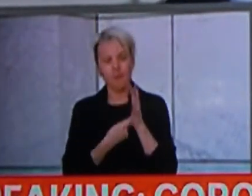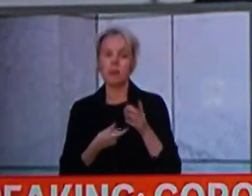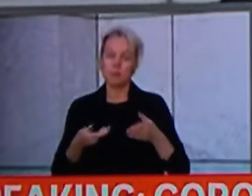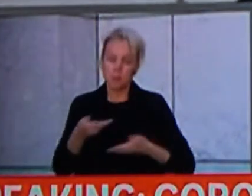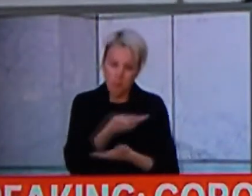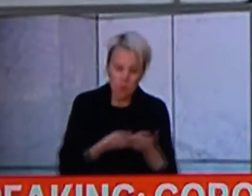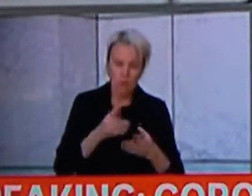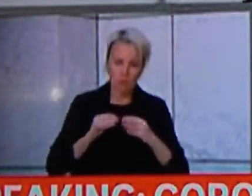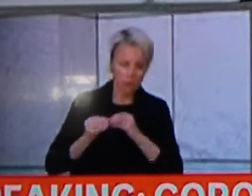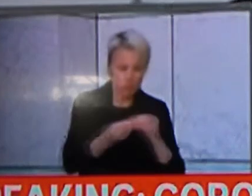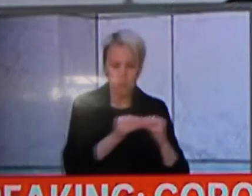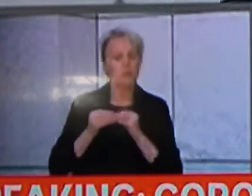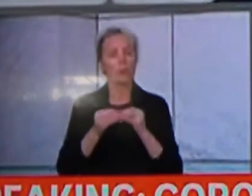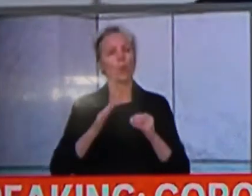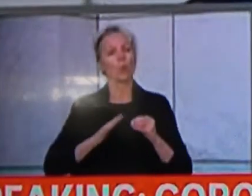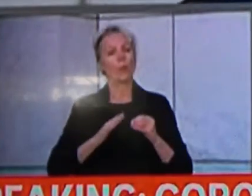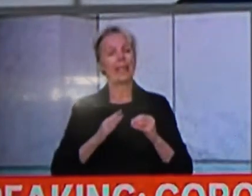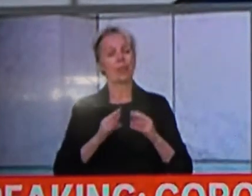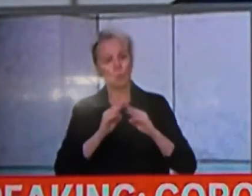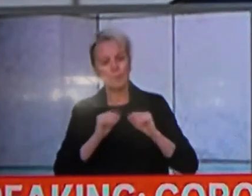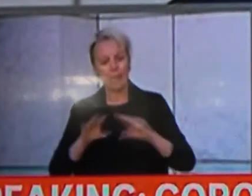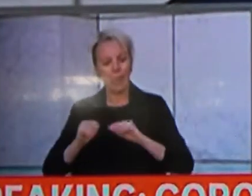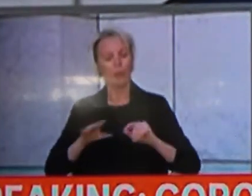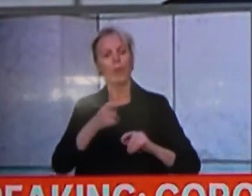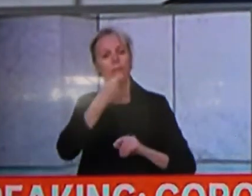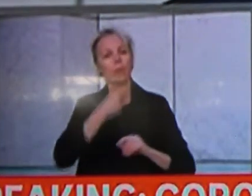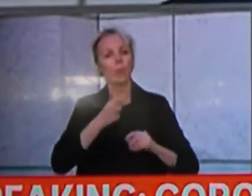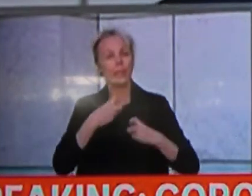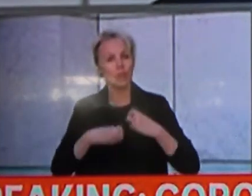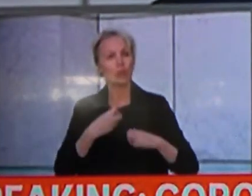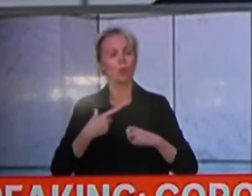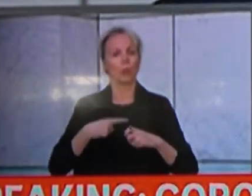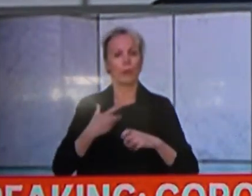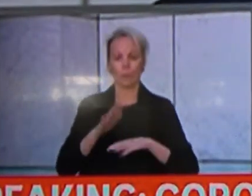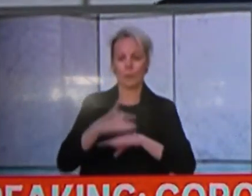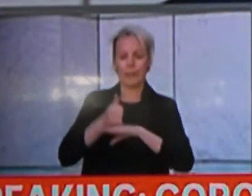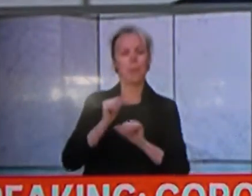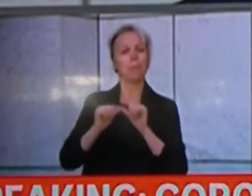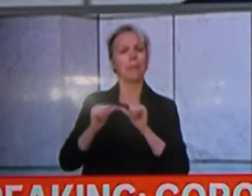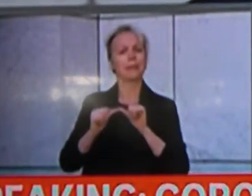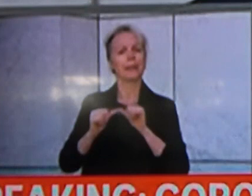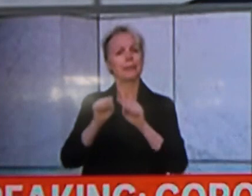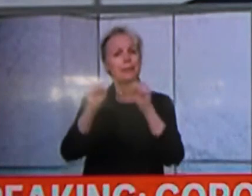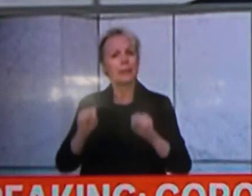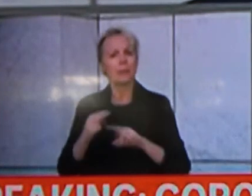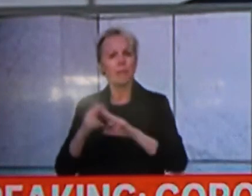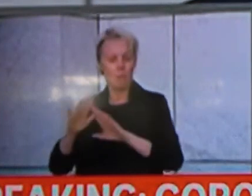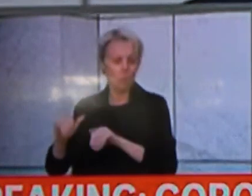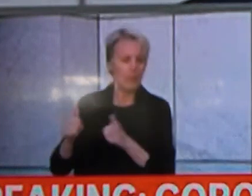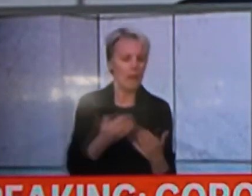Mechanism. There are a range of issues that need to be addressed to establish better warehousing and depots for distribution when it comes to home